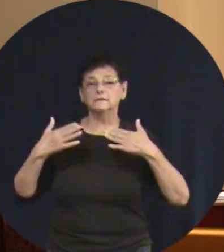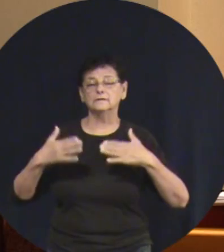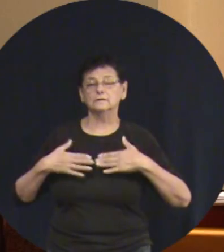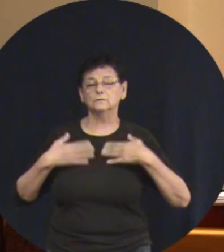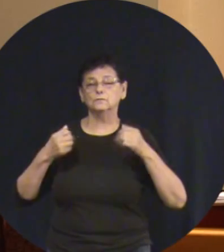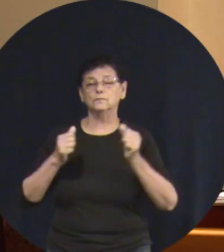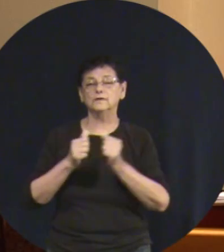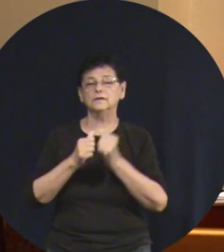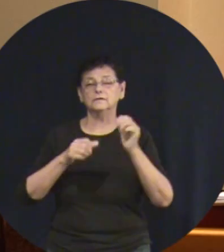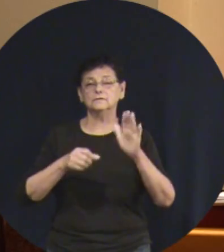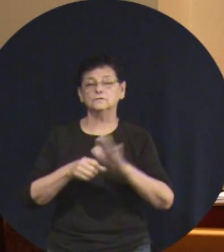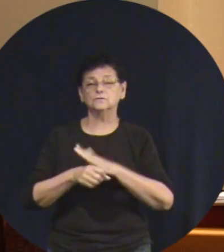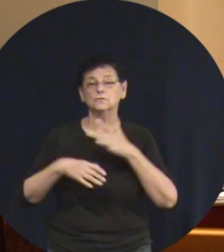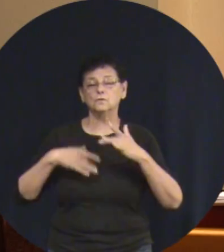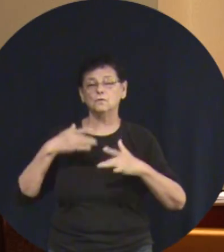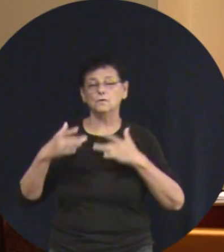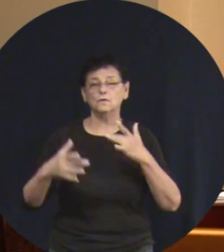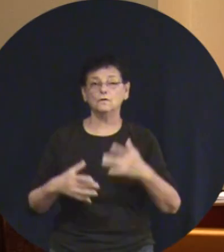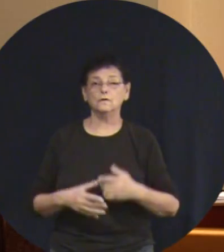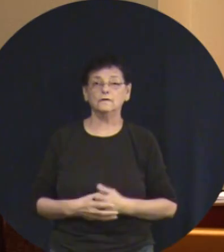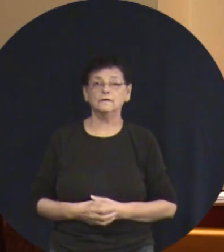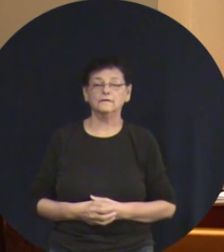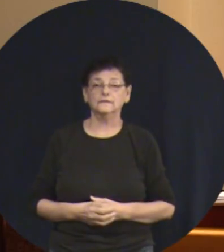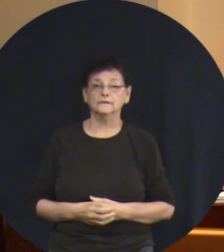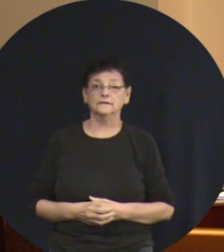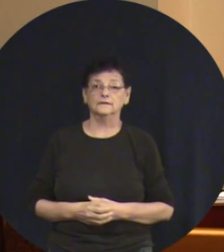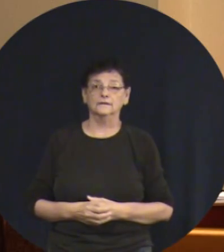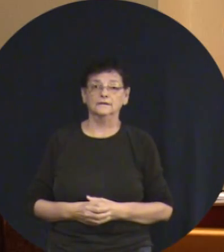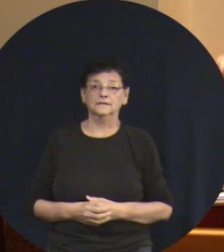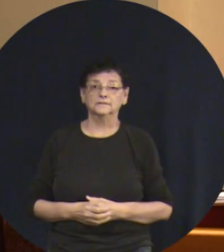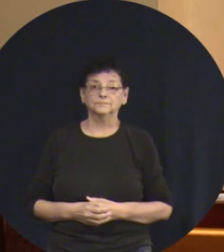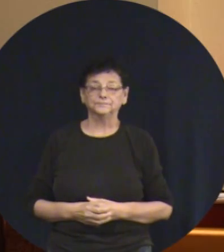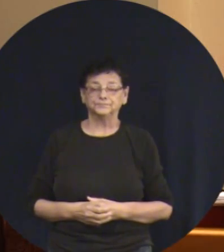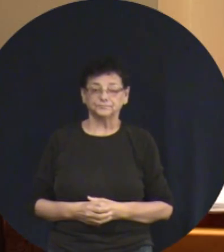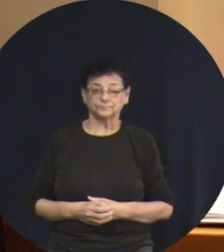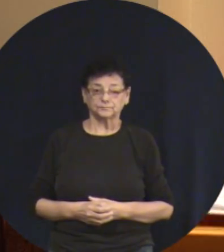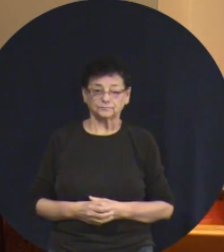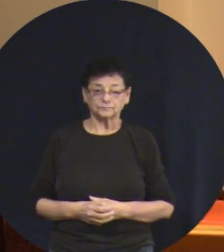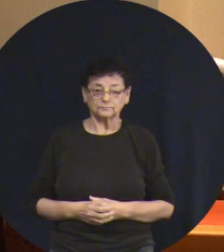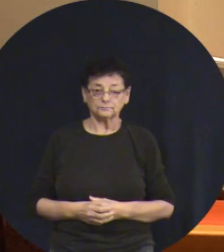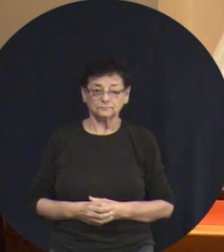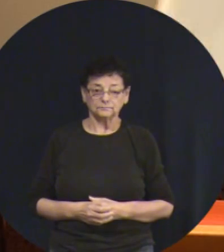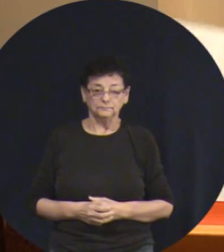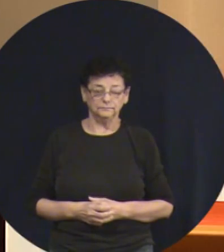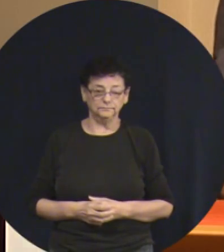are filled with joy.